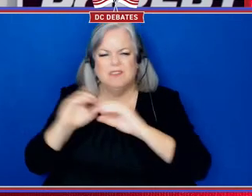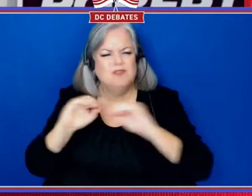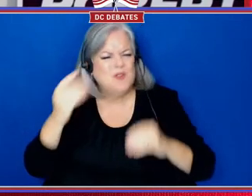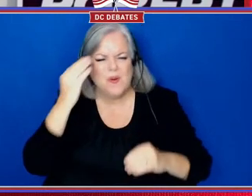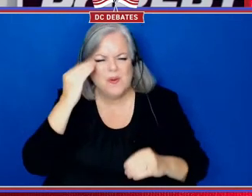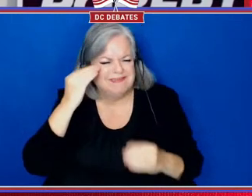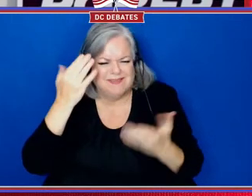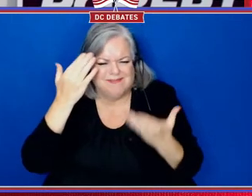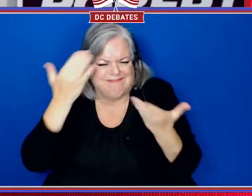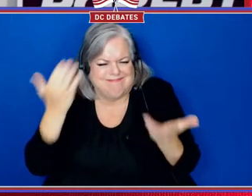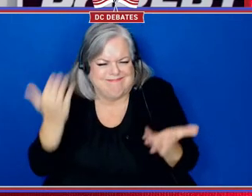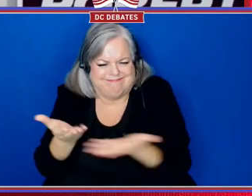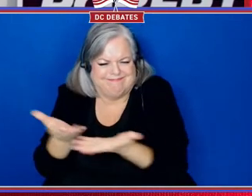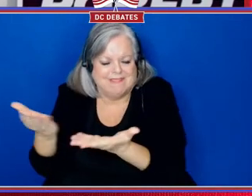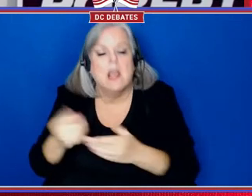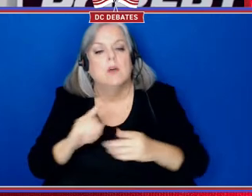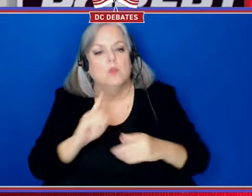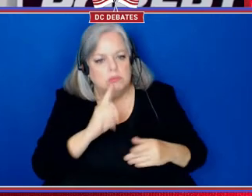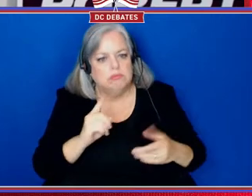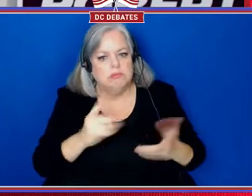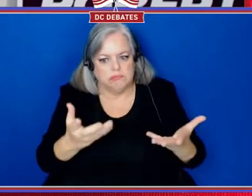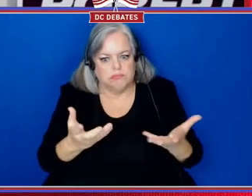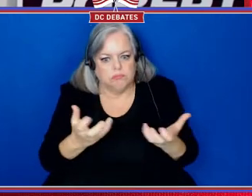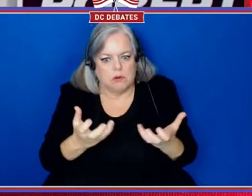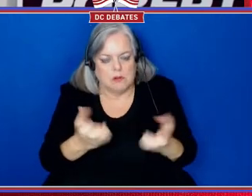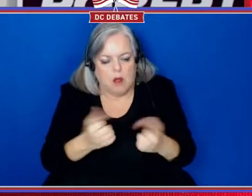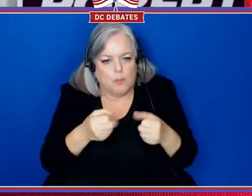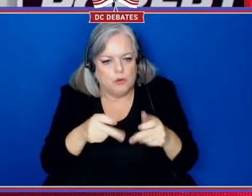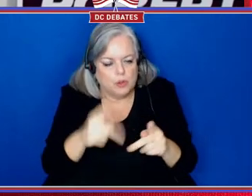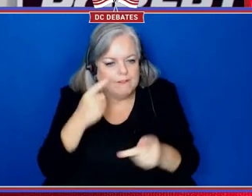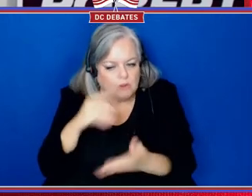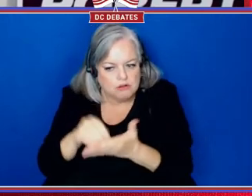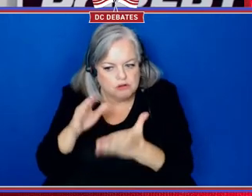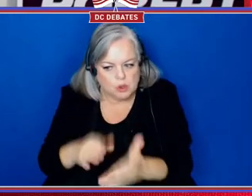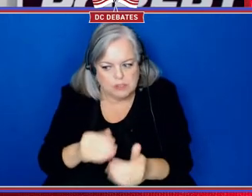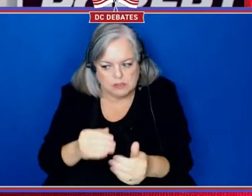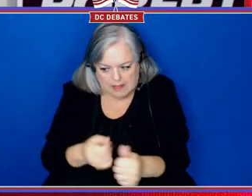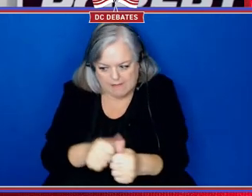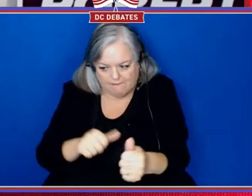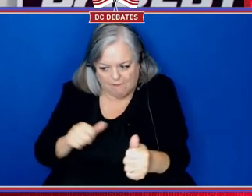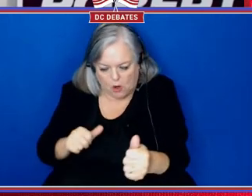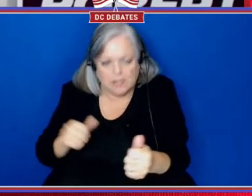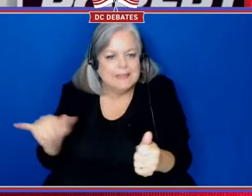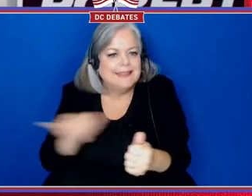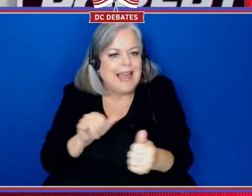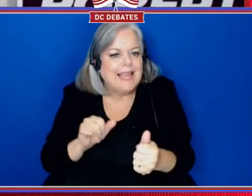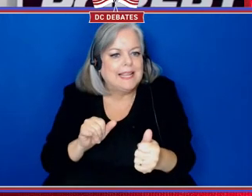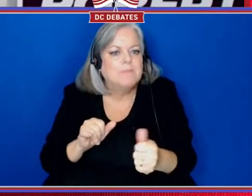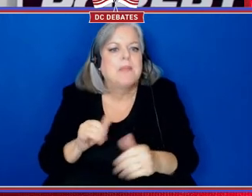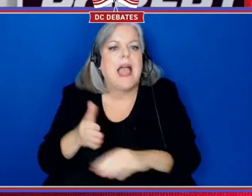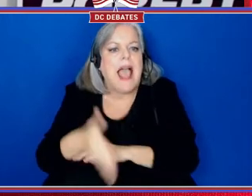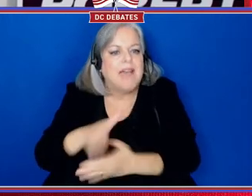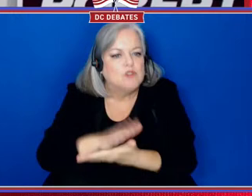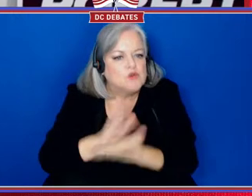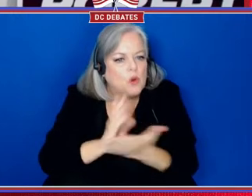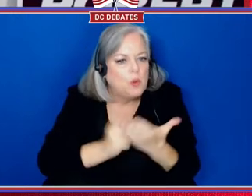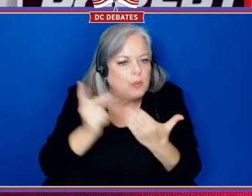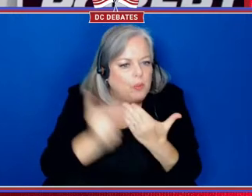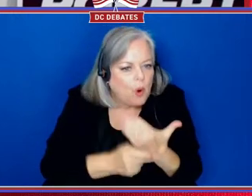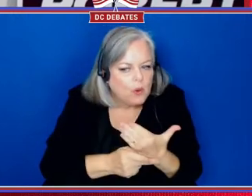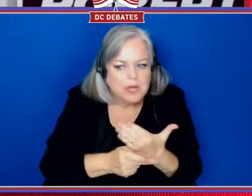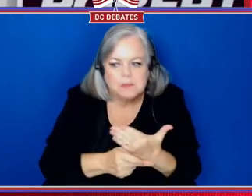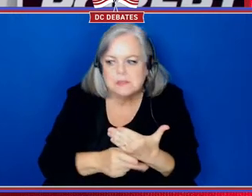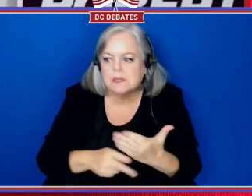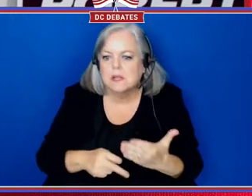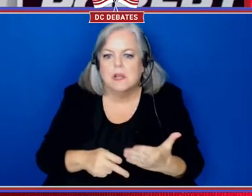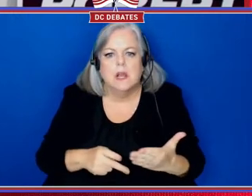for our students who fell behind. We're talking about after-school programs. We're talking about enough slots during the summer to help people catch up and